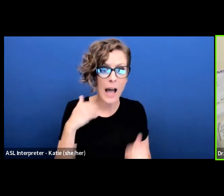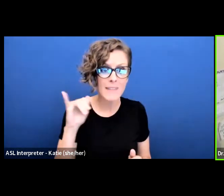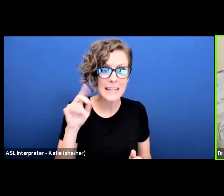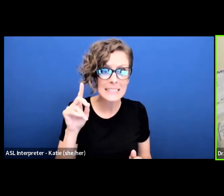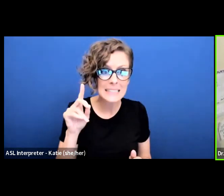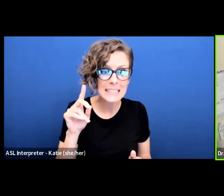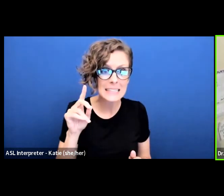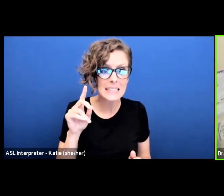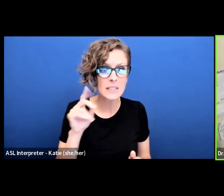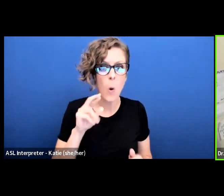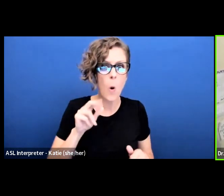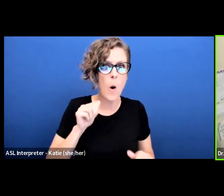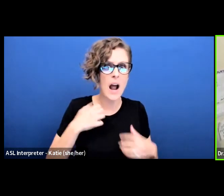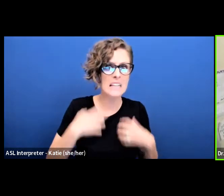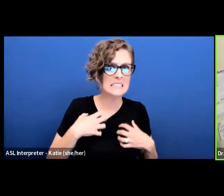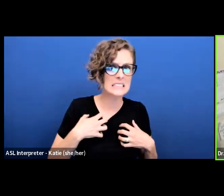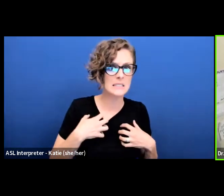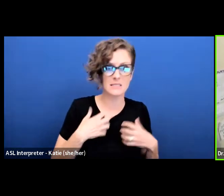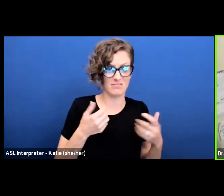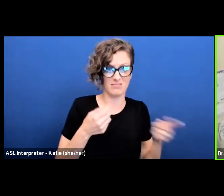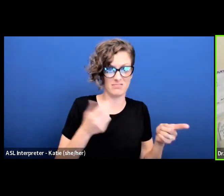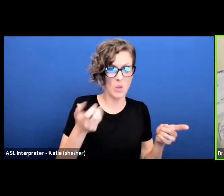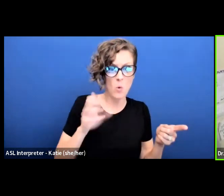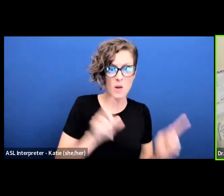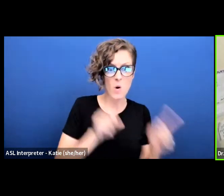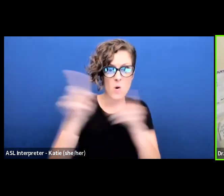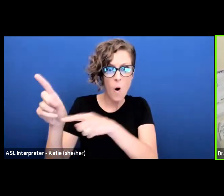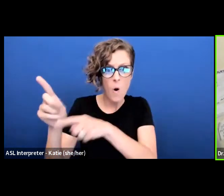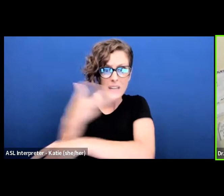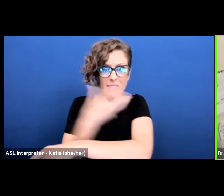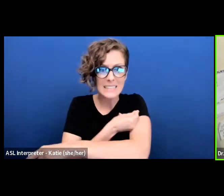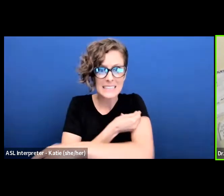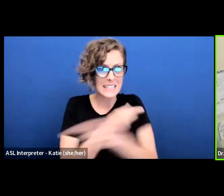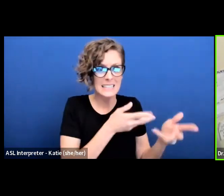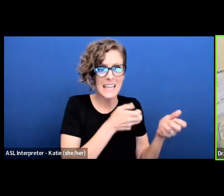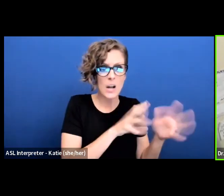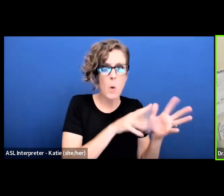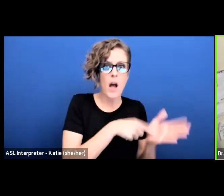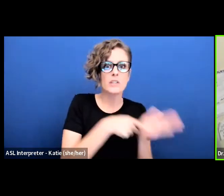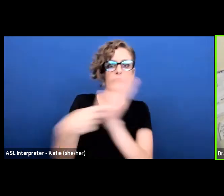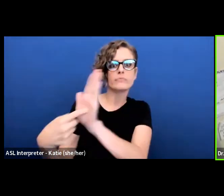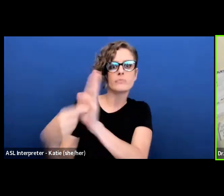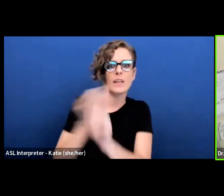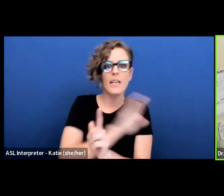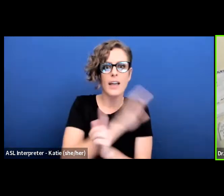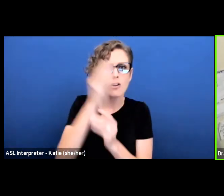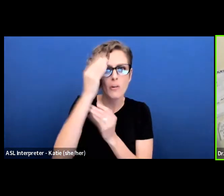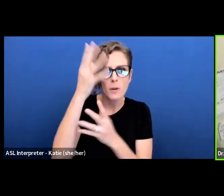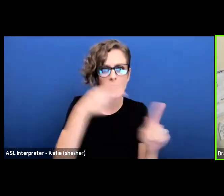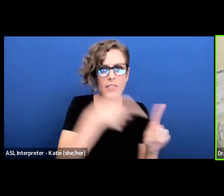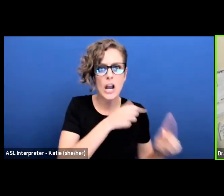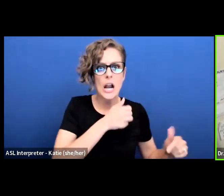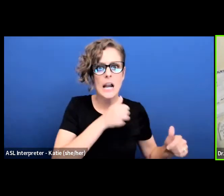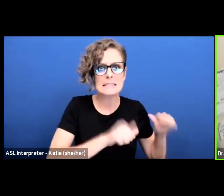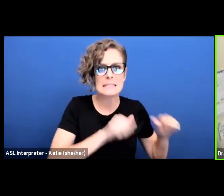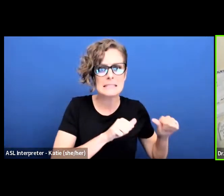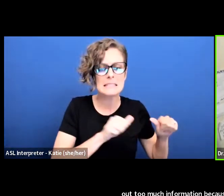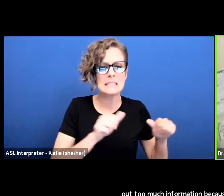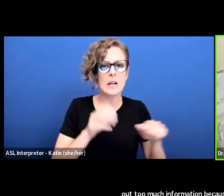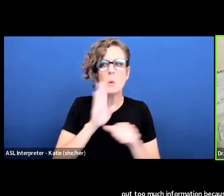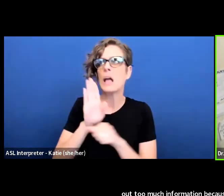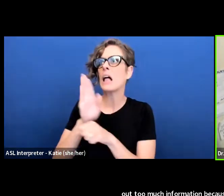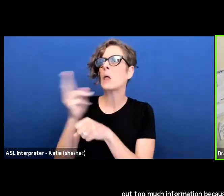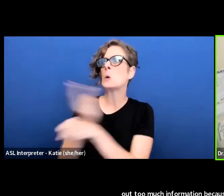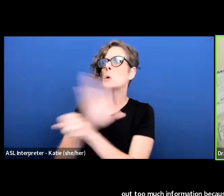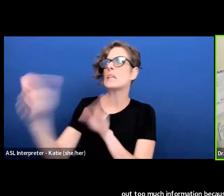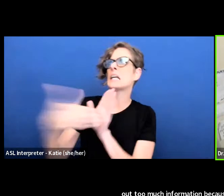to go to some of the vaccine sites because they don't want to give out too much information because they're worried that that might be used against them in